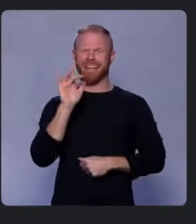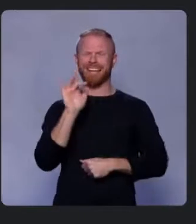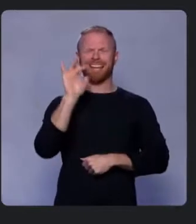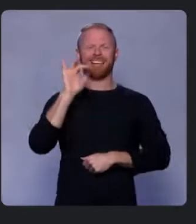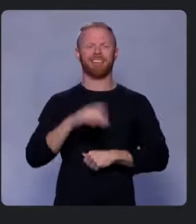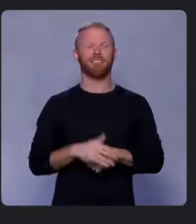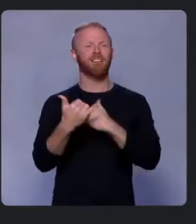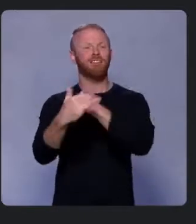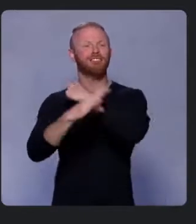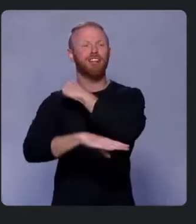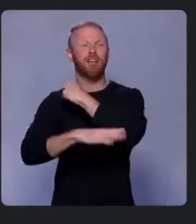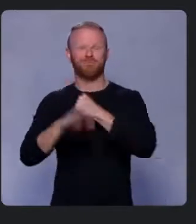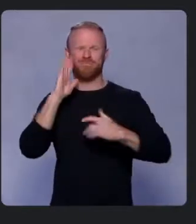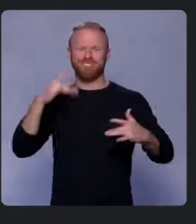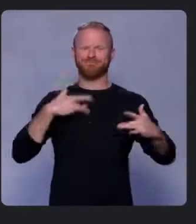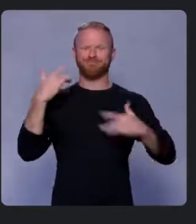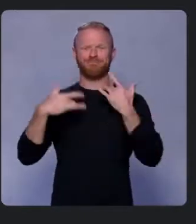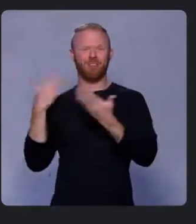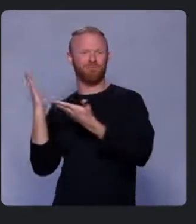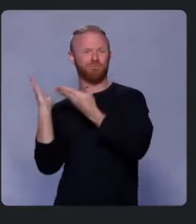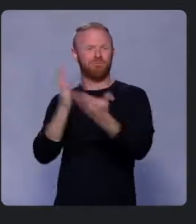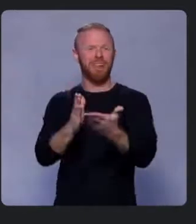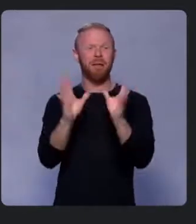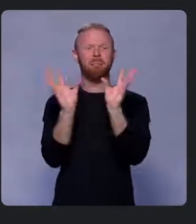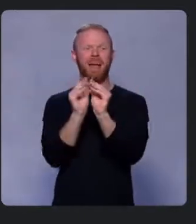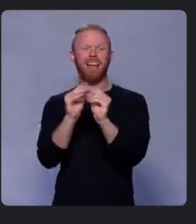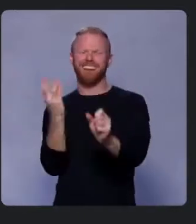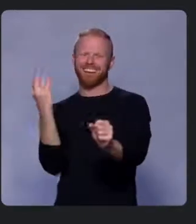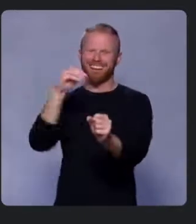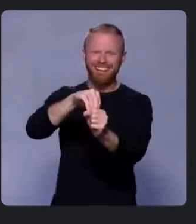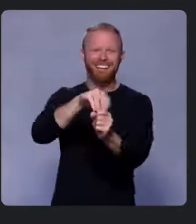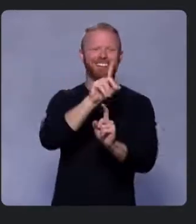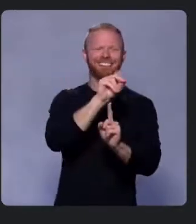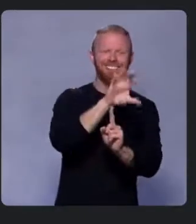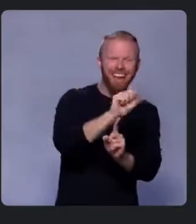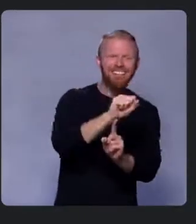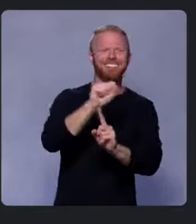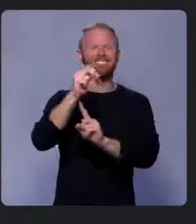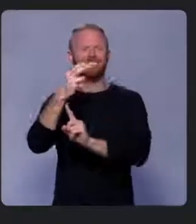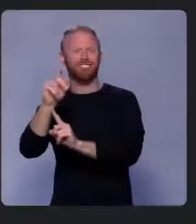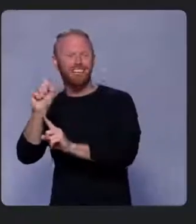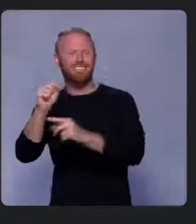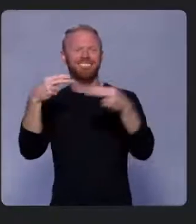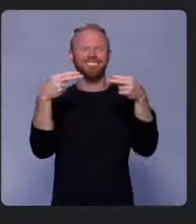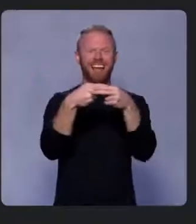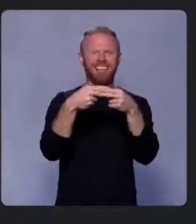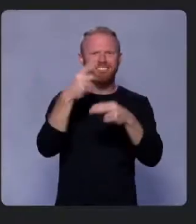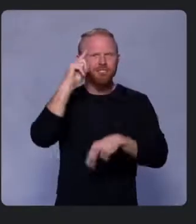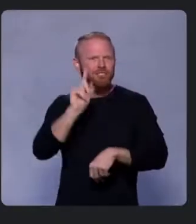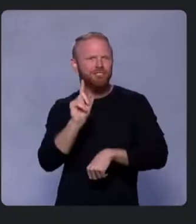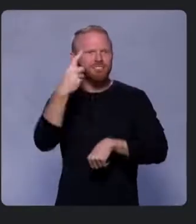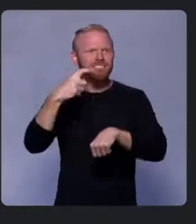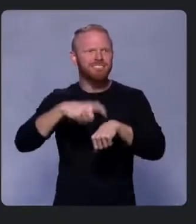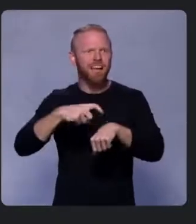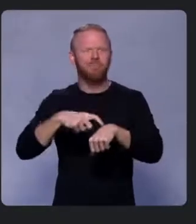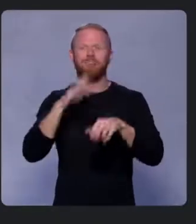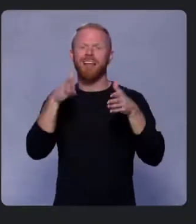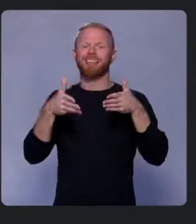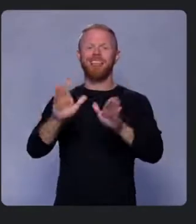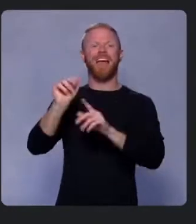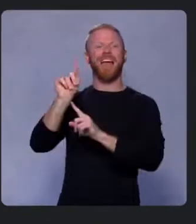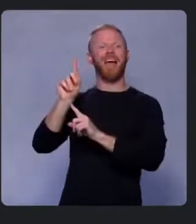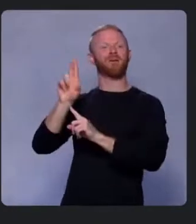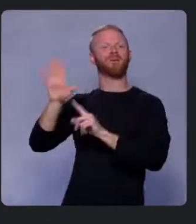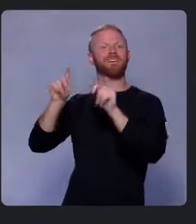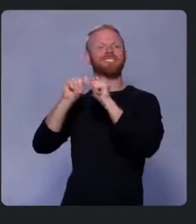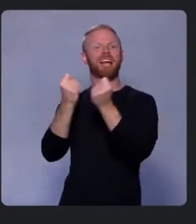bring Meet directly into docs, sheets, and slides for the first time. This will enable teams like Adu's to actually see and hear